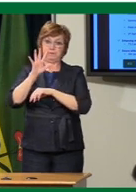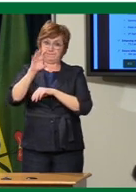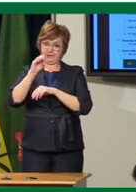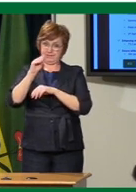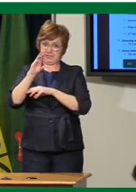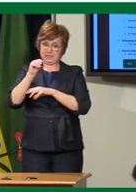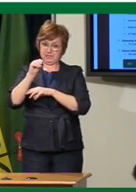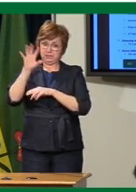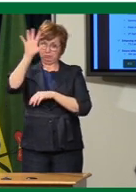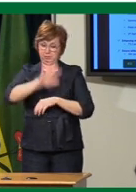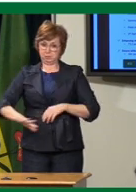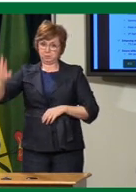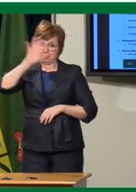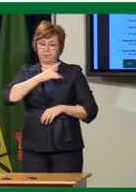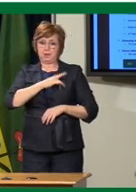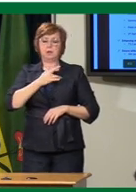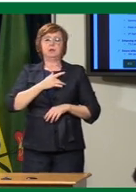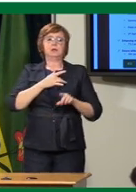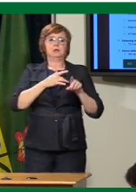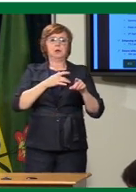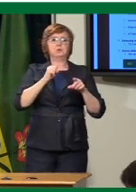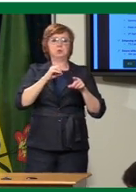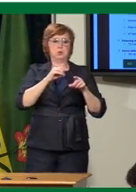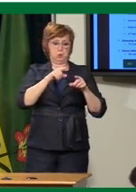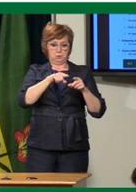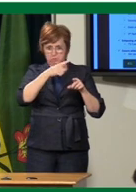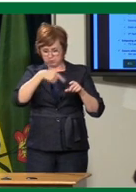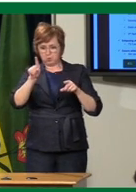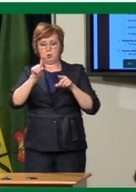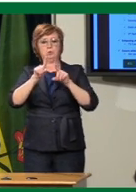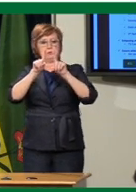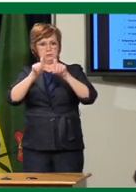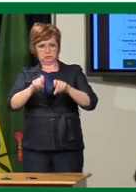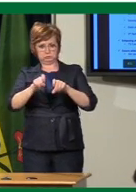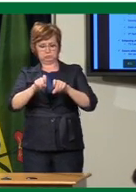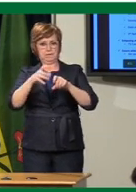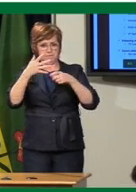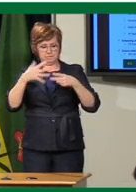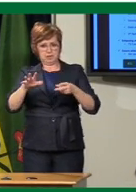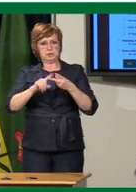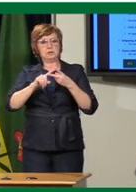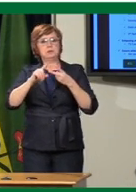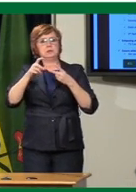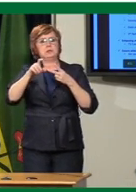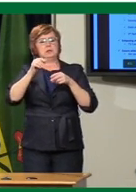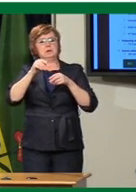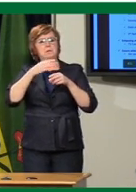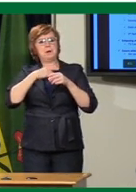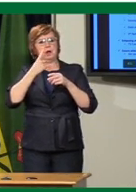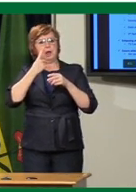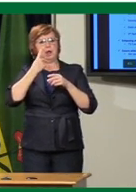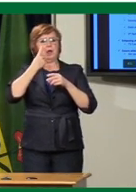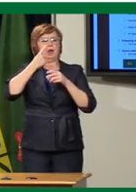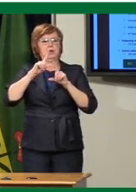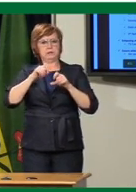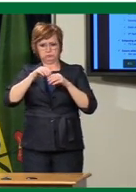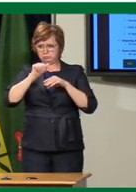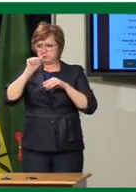specimen is drawn, it's transported to the lab. Depending on where you are in the province, that transportation time can vary from